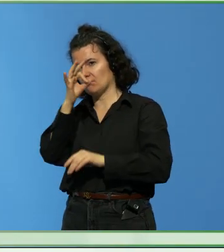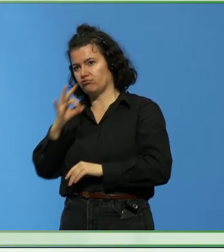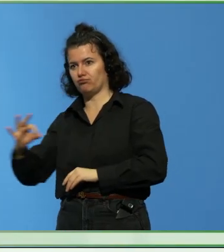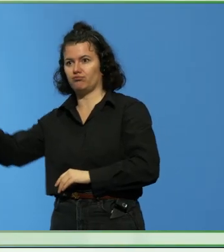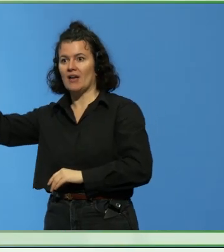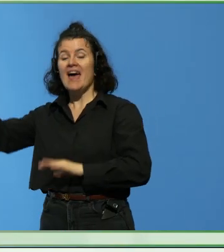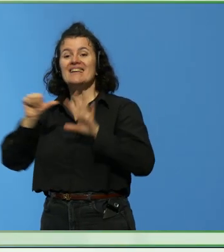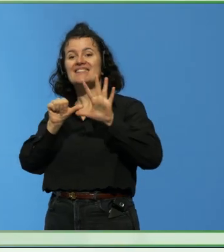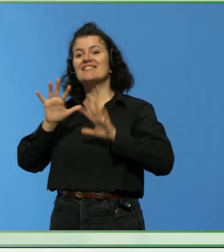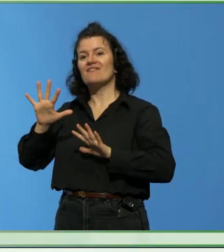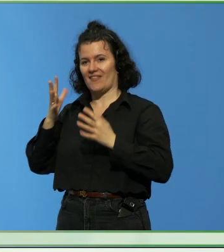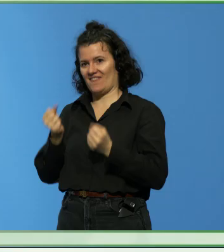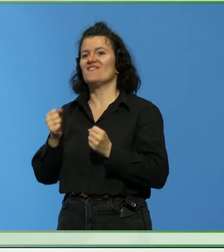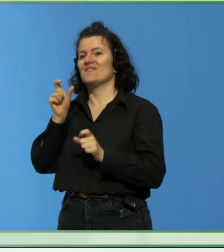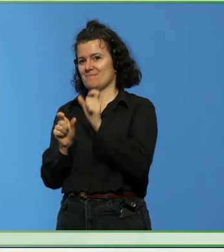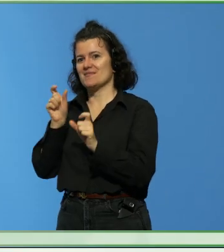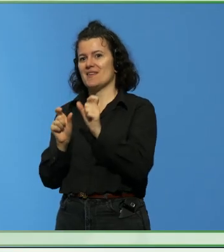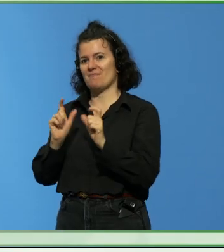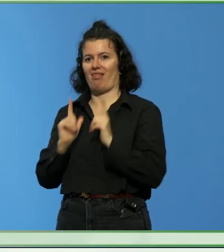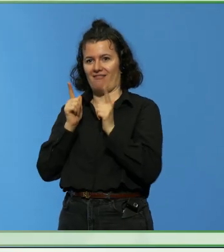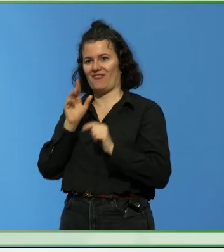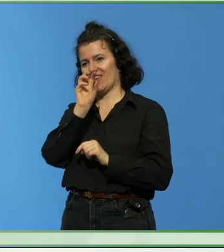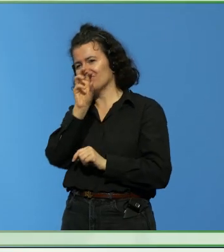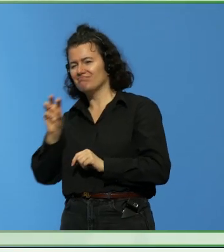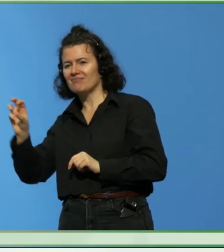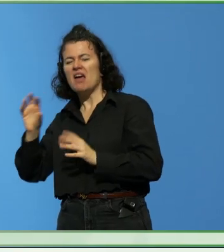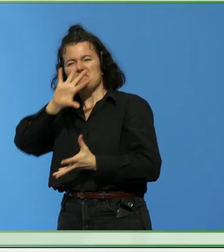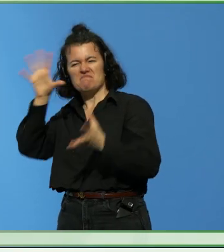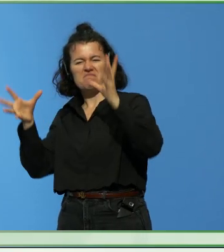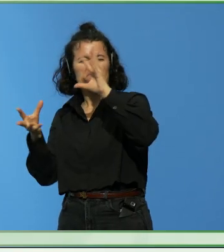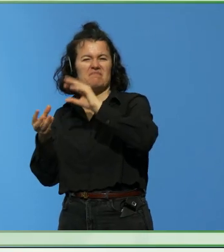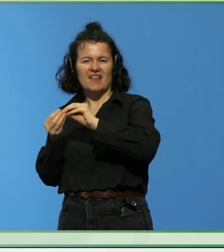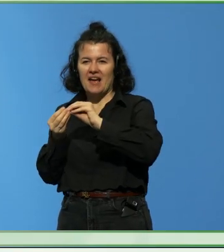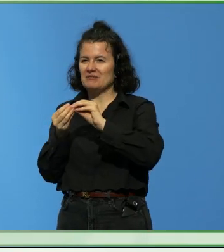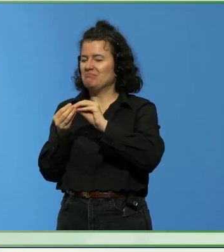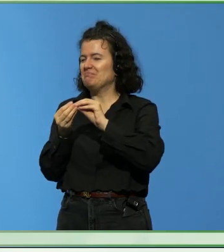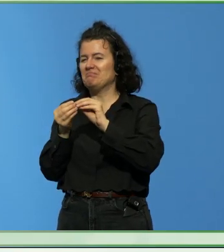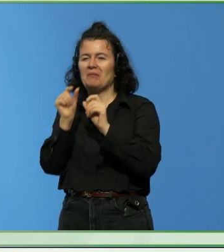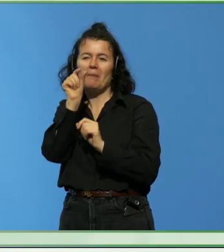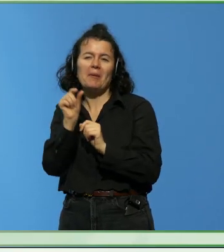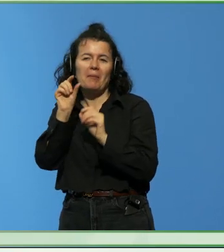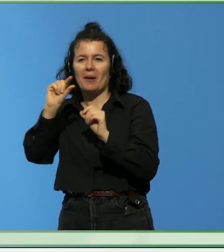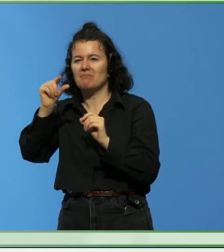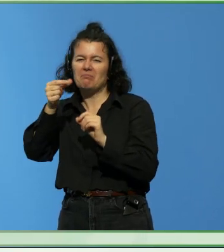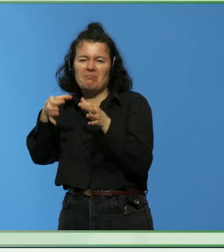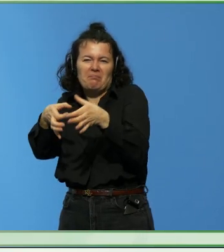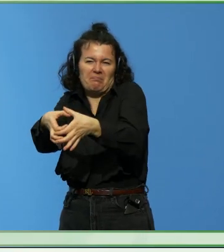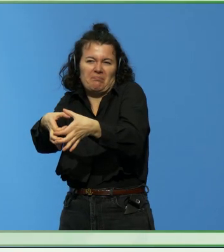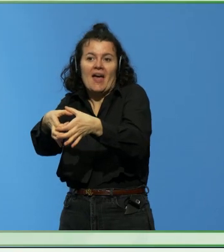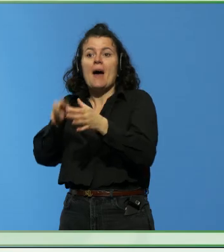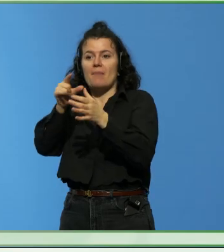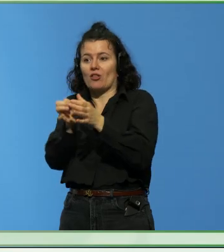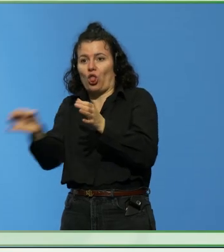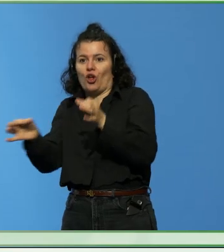inhabited. So it's a really small population, but widely dispersed, very hard to reach areas,